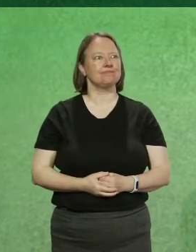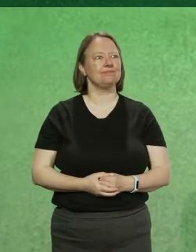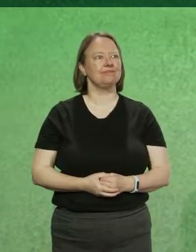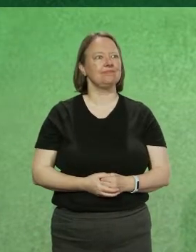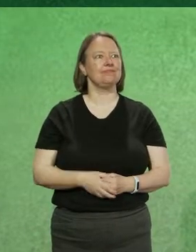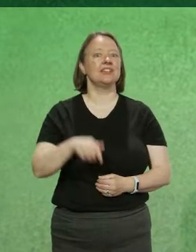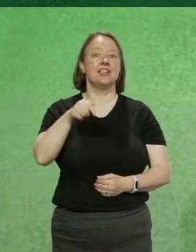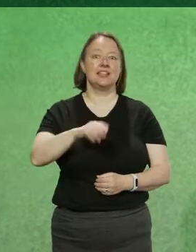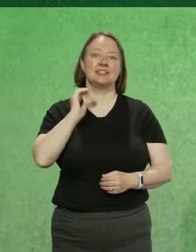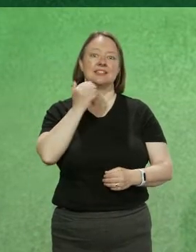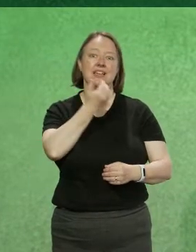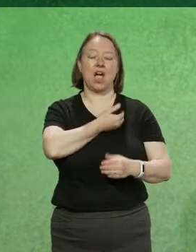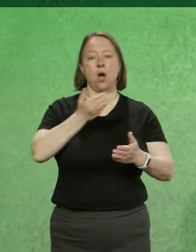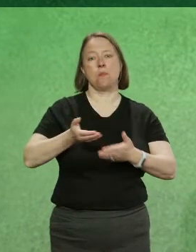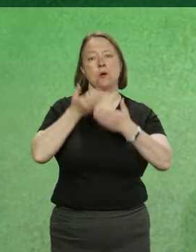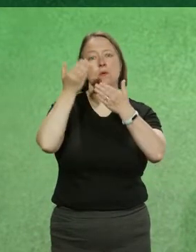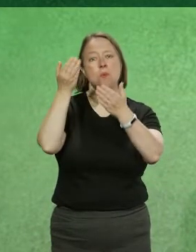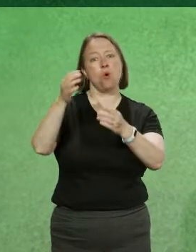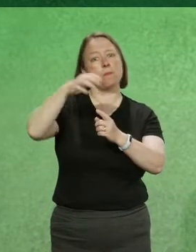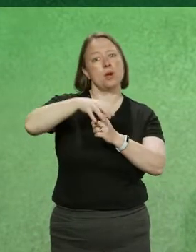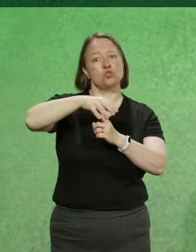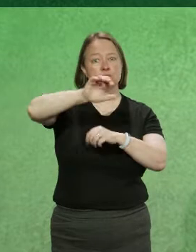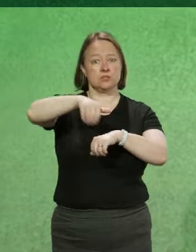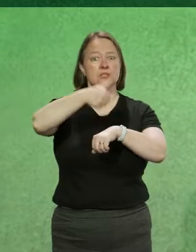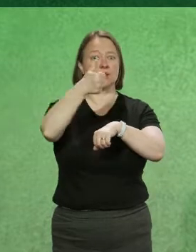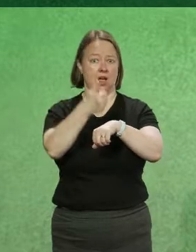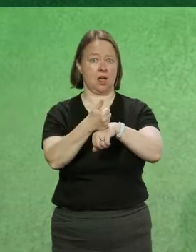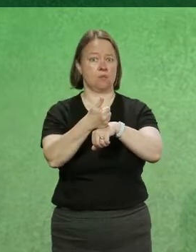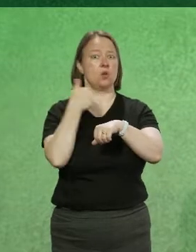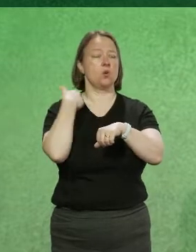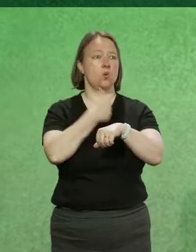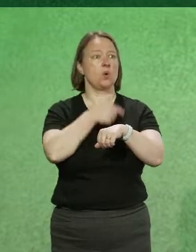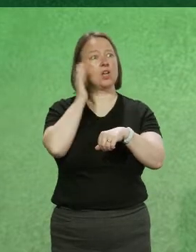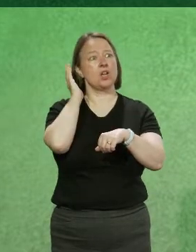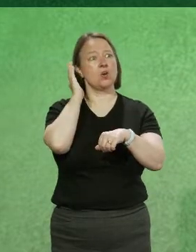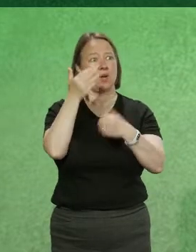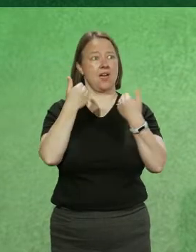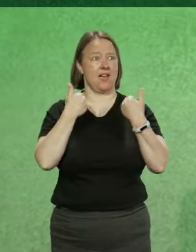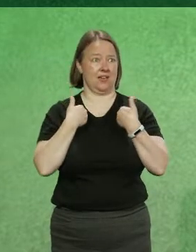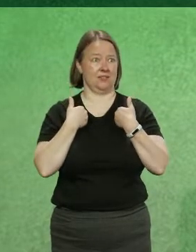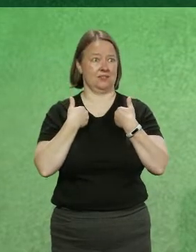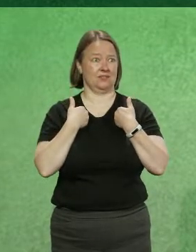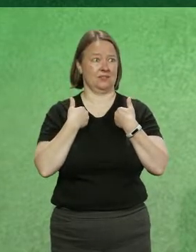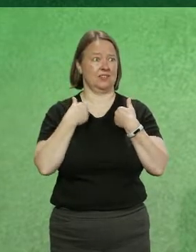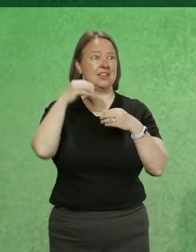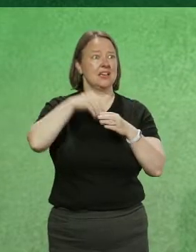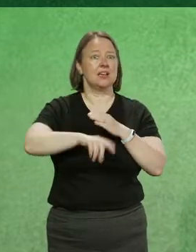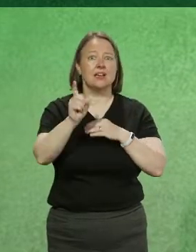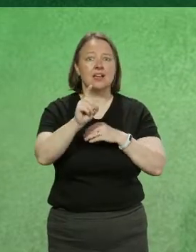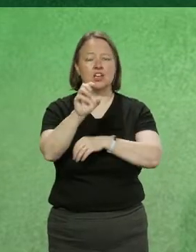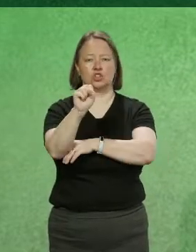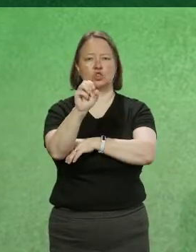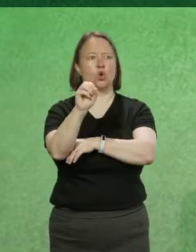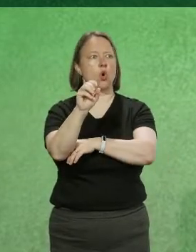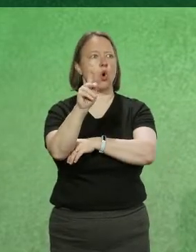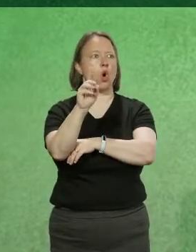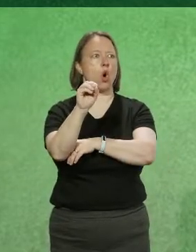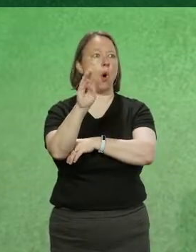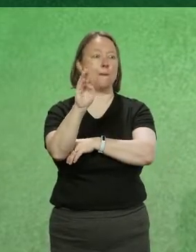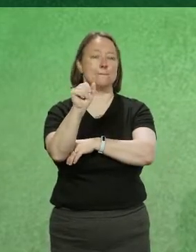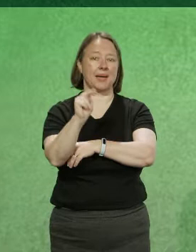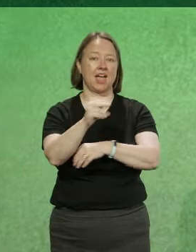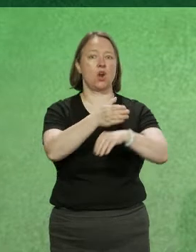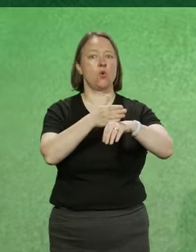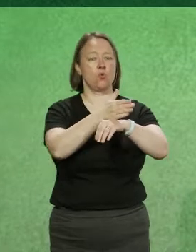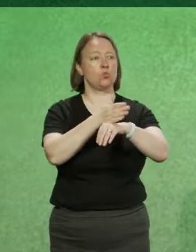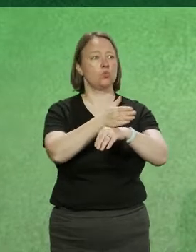This is our proposed mushroom setup that we will be having it will be located in the Sokoba village. So as we